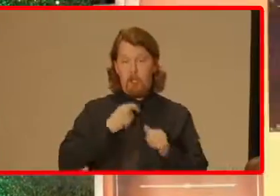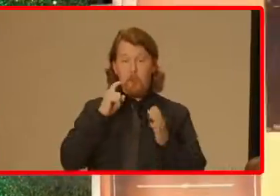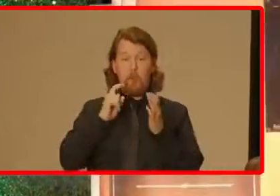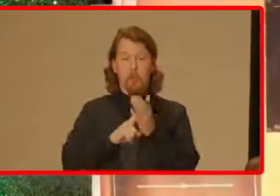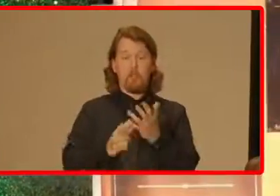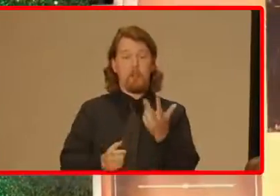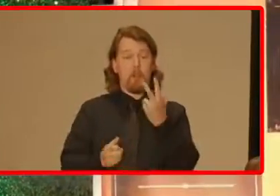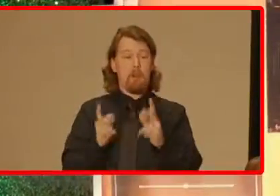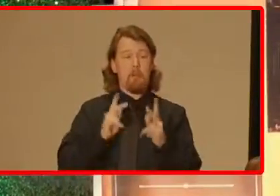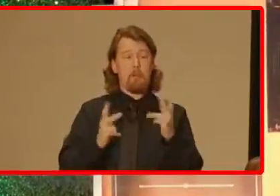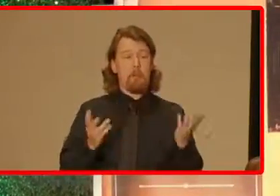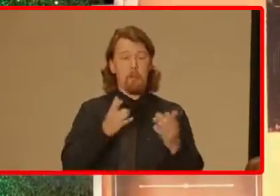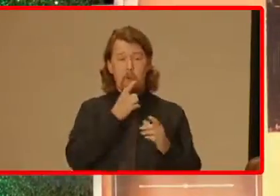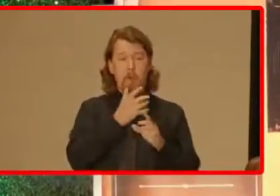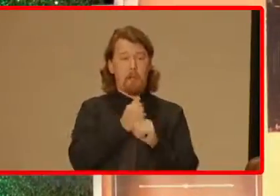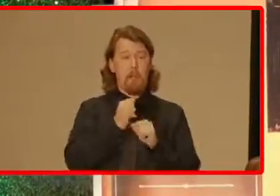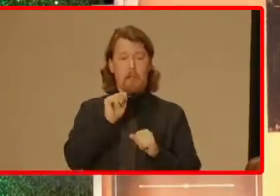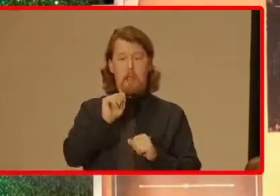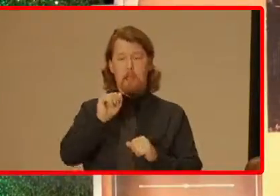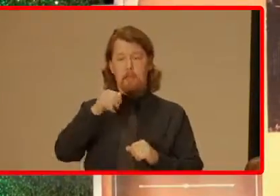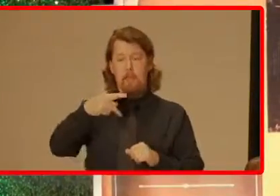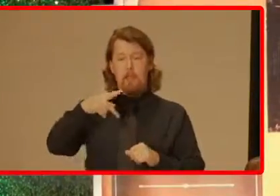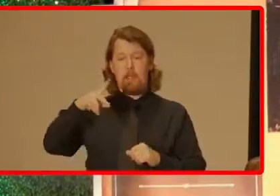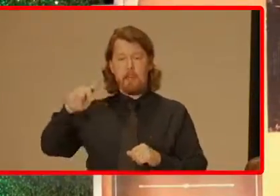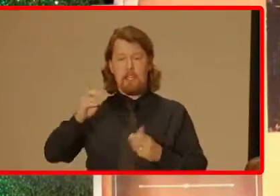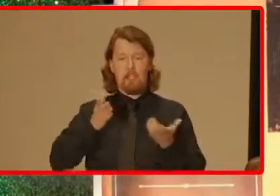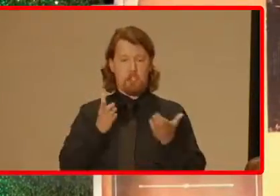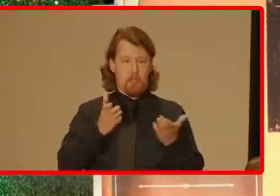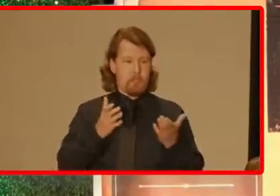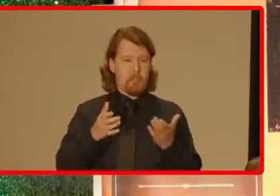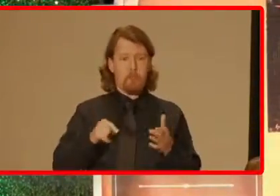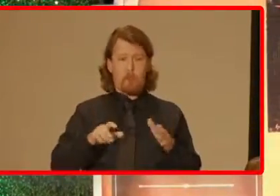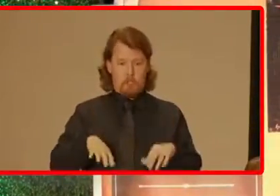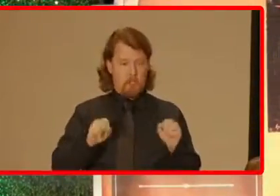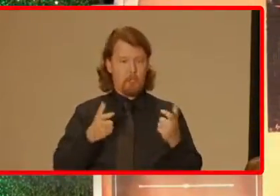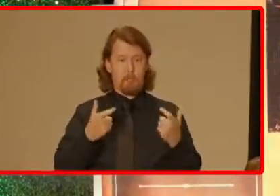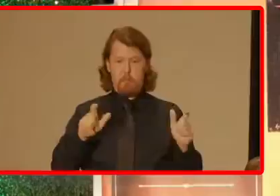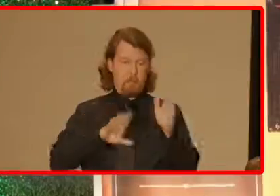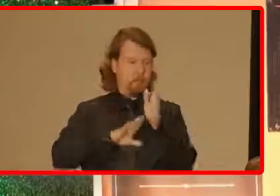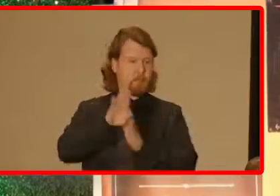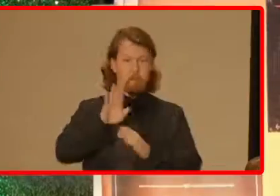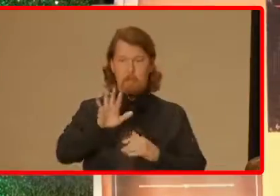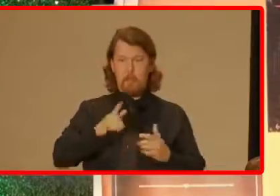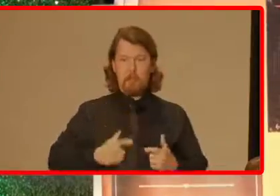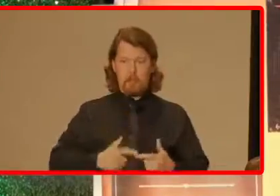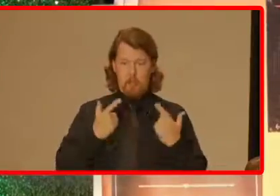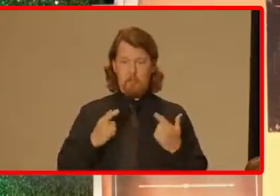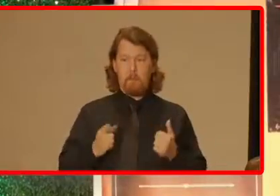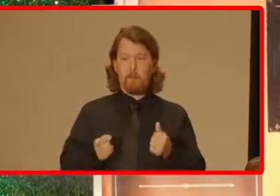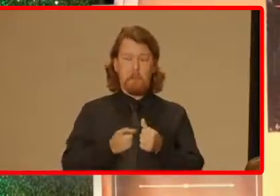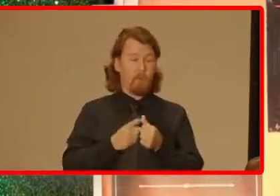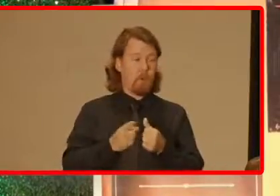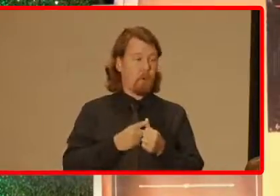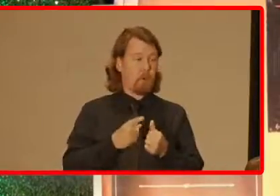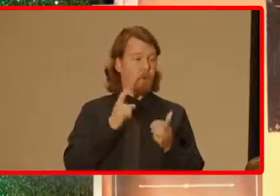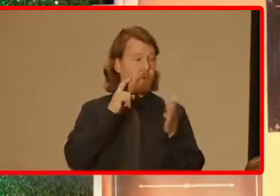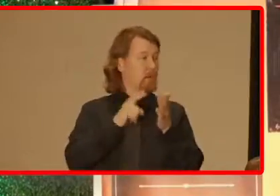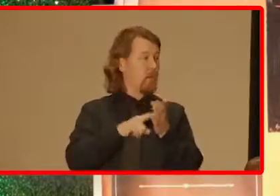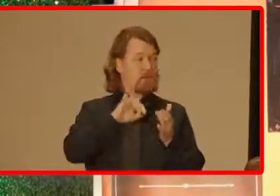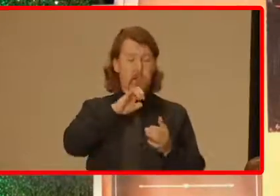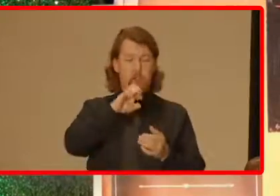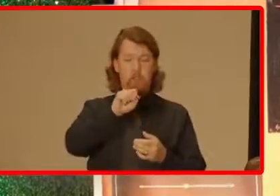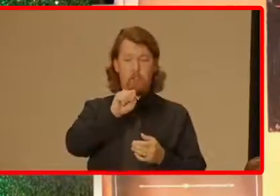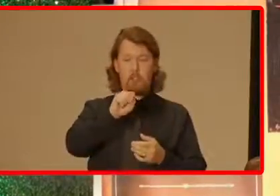received services from APD and are taking major strides in their life. First, I'd like to recognize Jesse